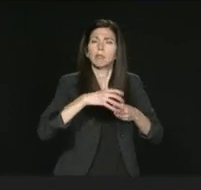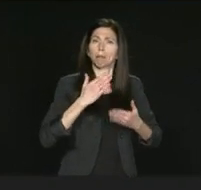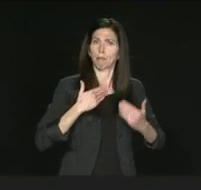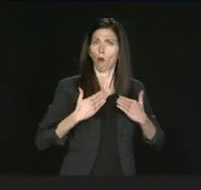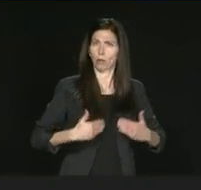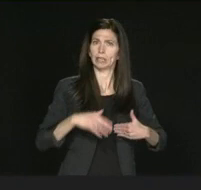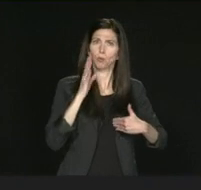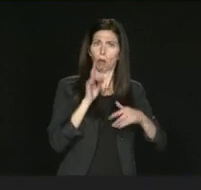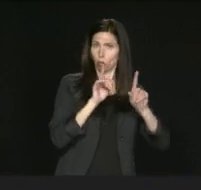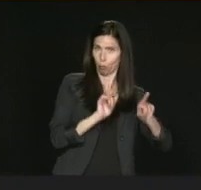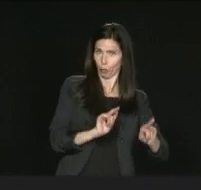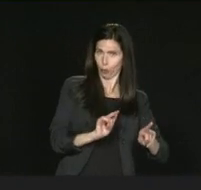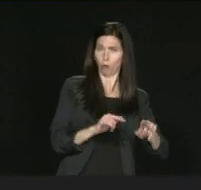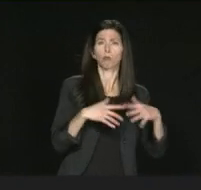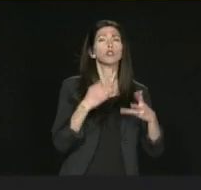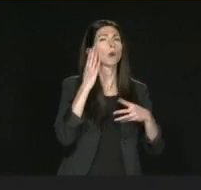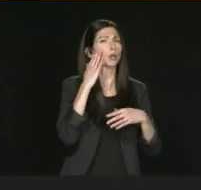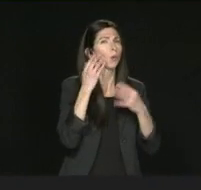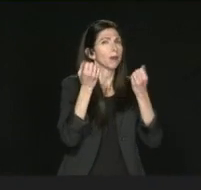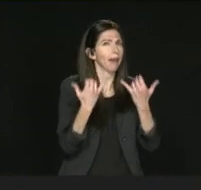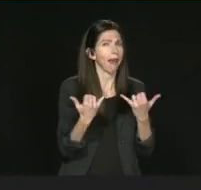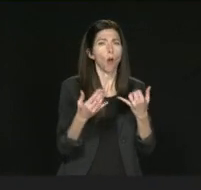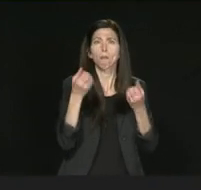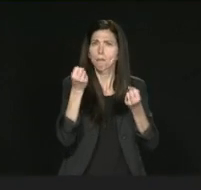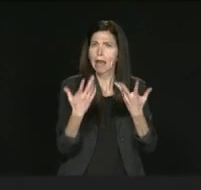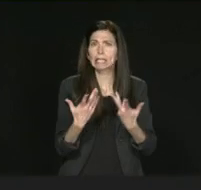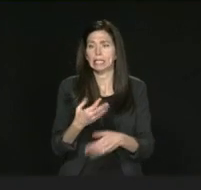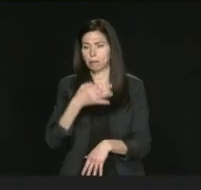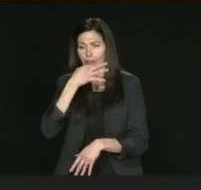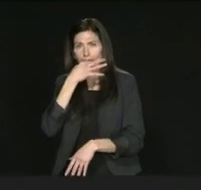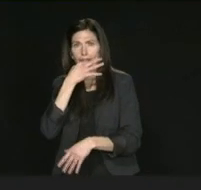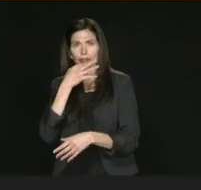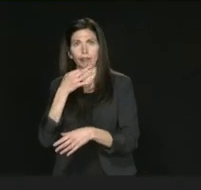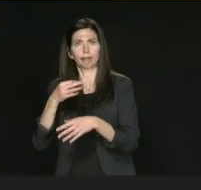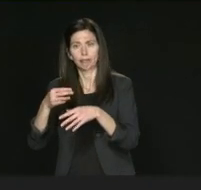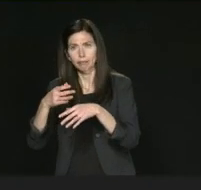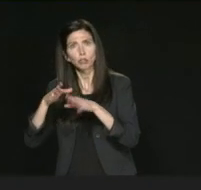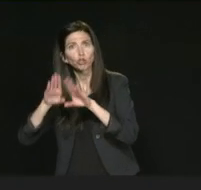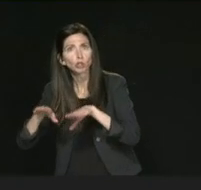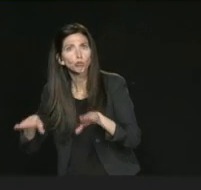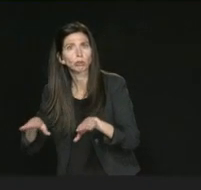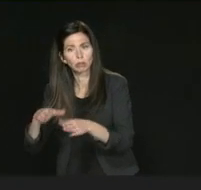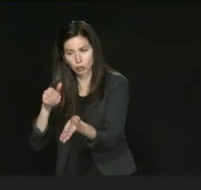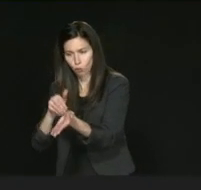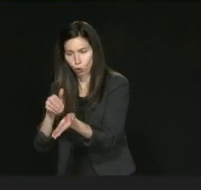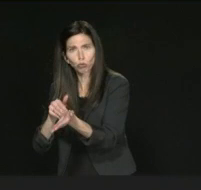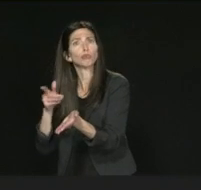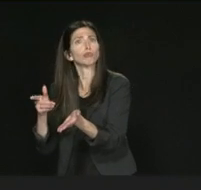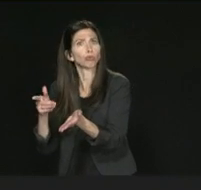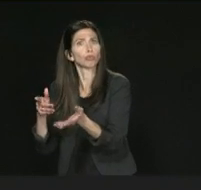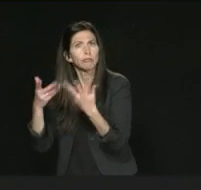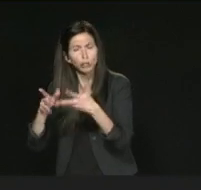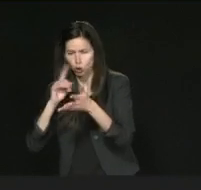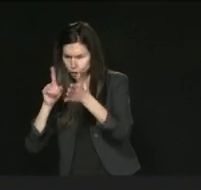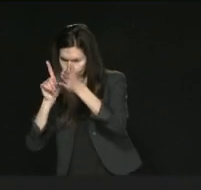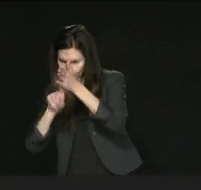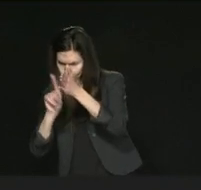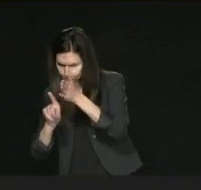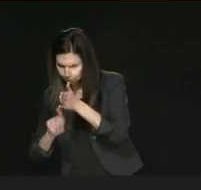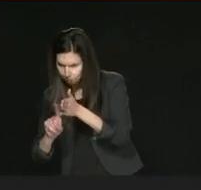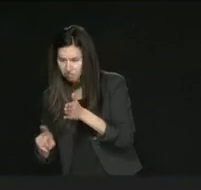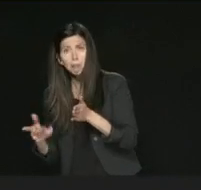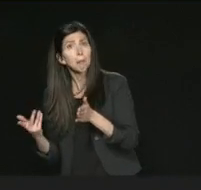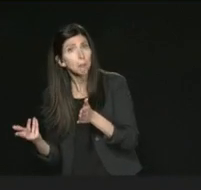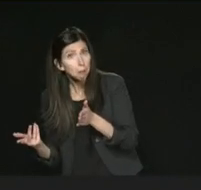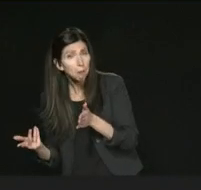this, and there have been cases identified, but not necessarily found to be they haven't